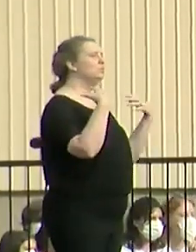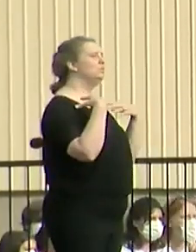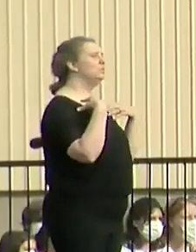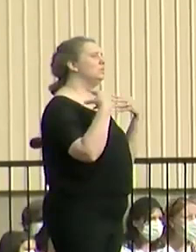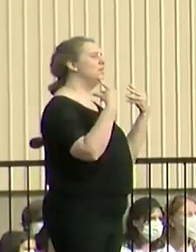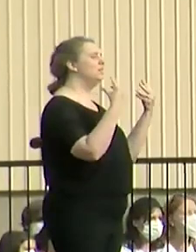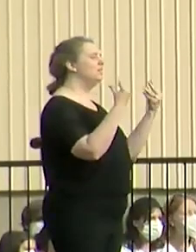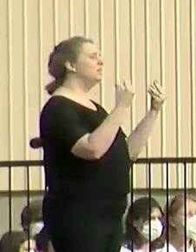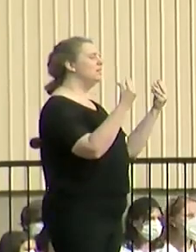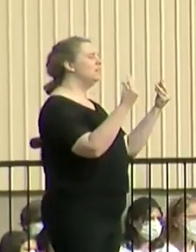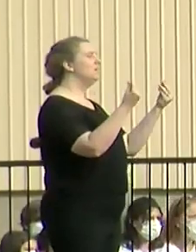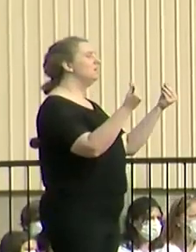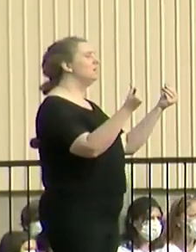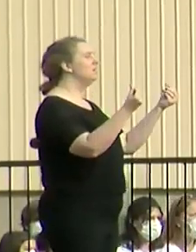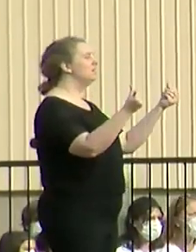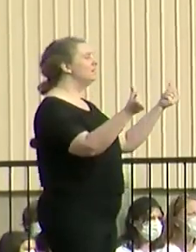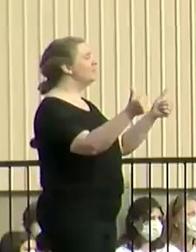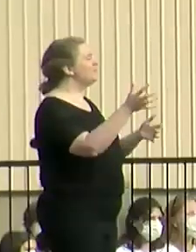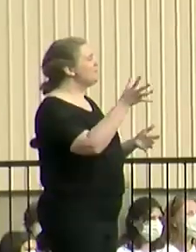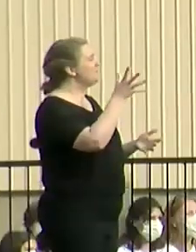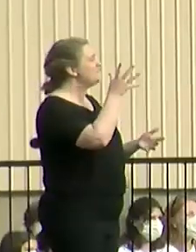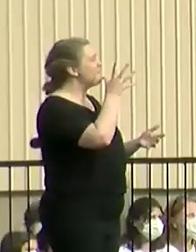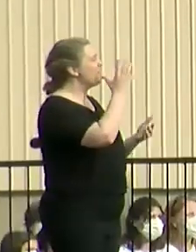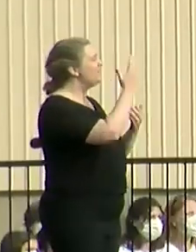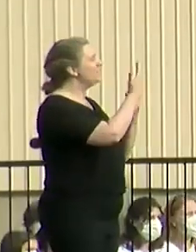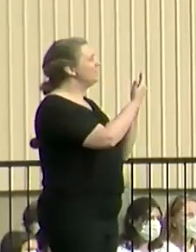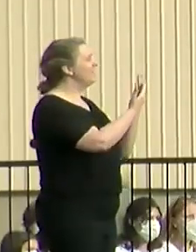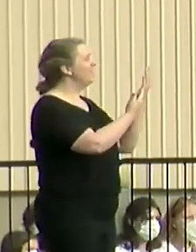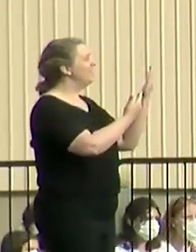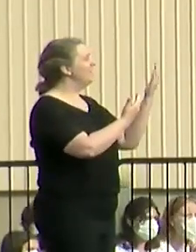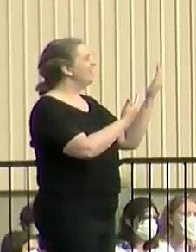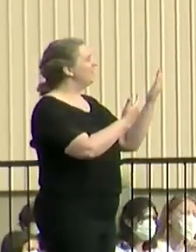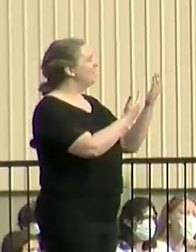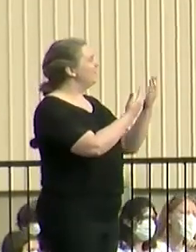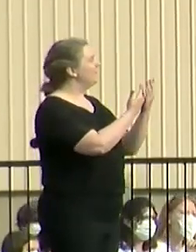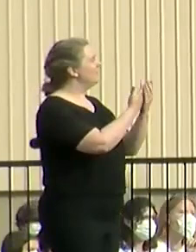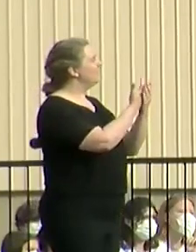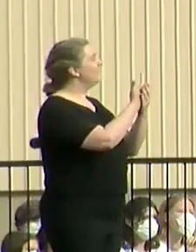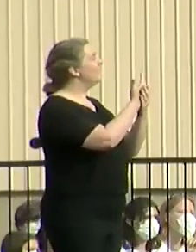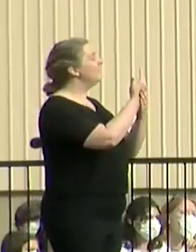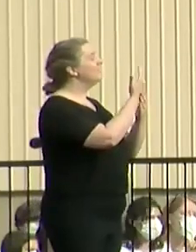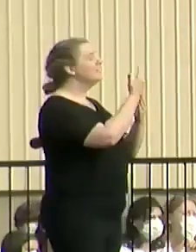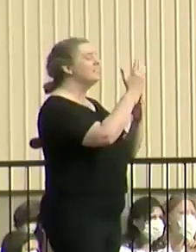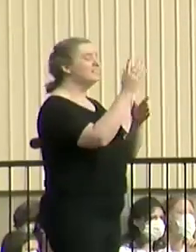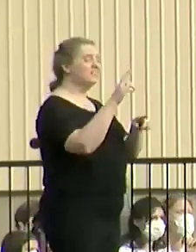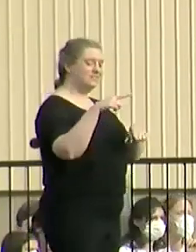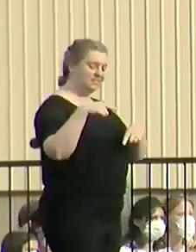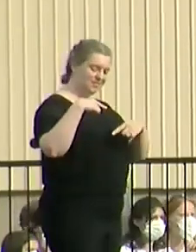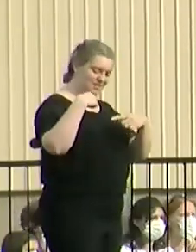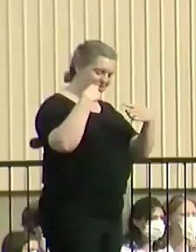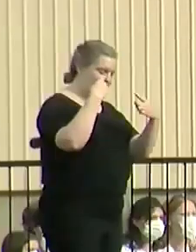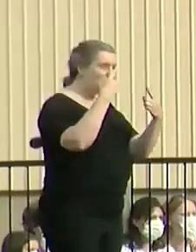wounds from lovers past until a new one